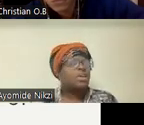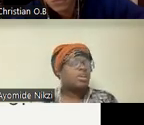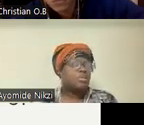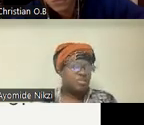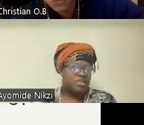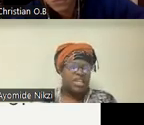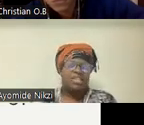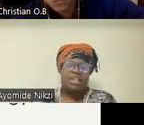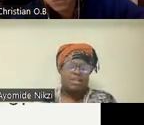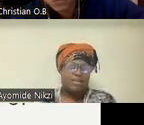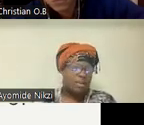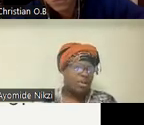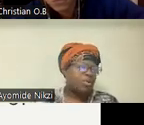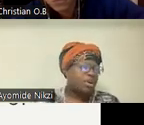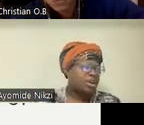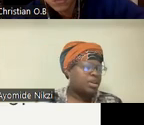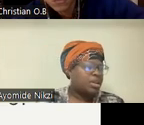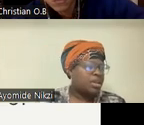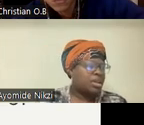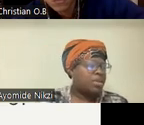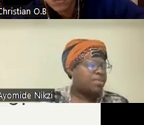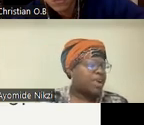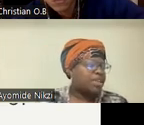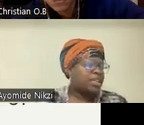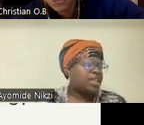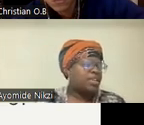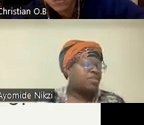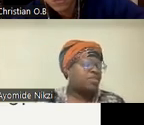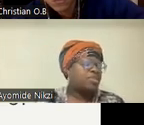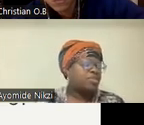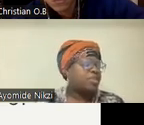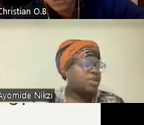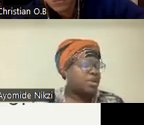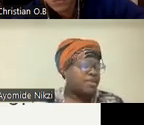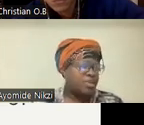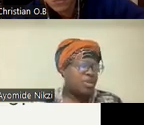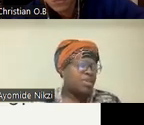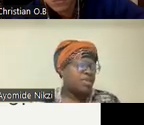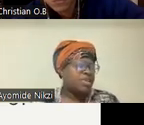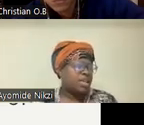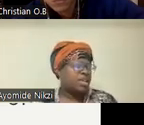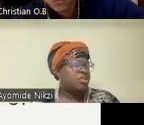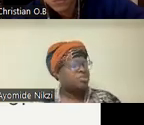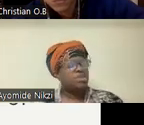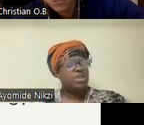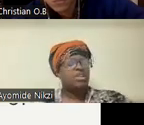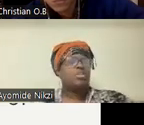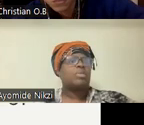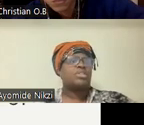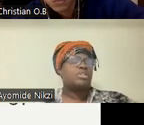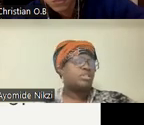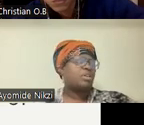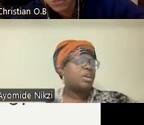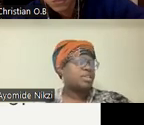interpreters. Commissioners, again, thank you for your hard work. Finally, thank you for members of the community for attending and contributing